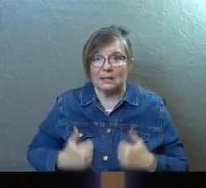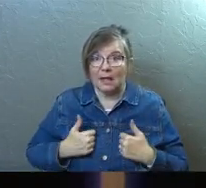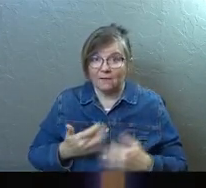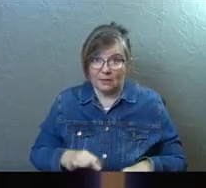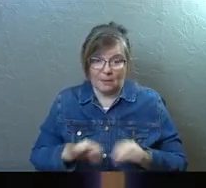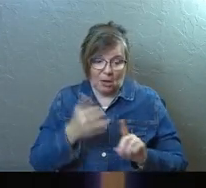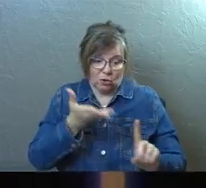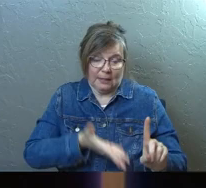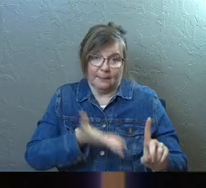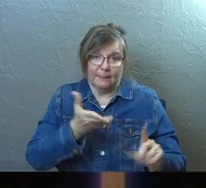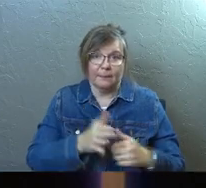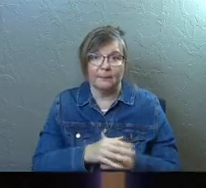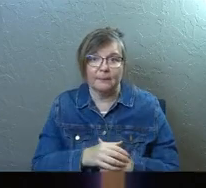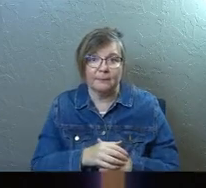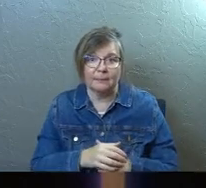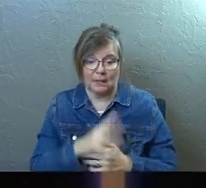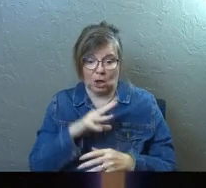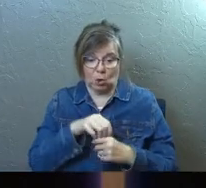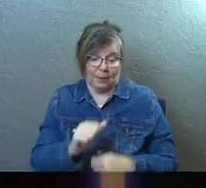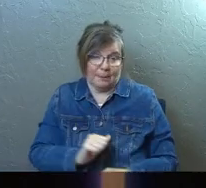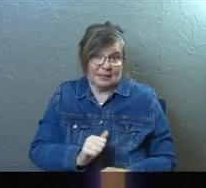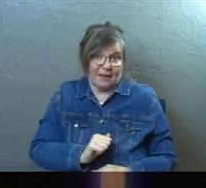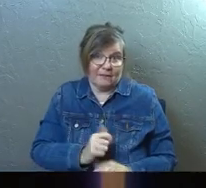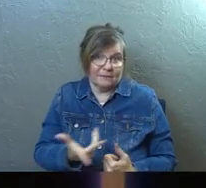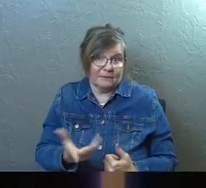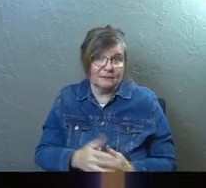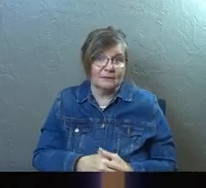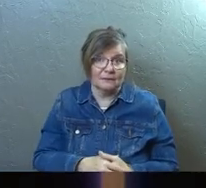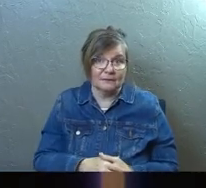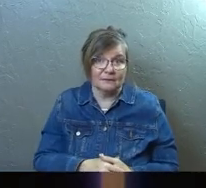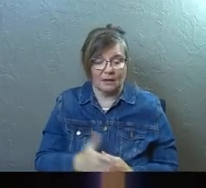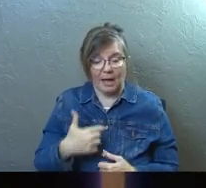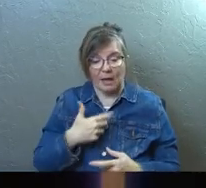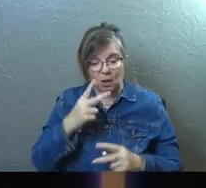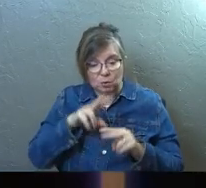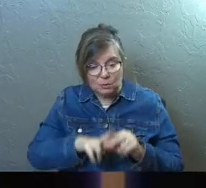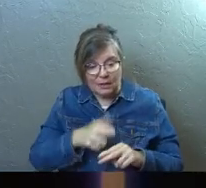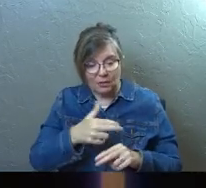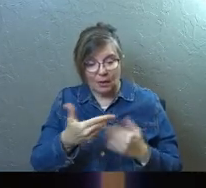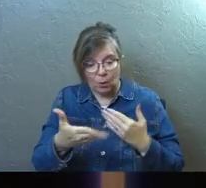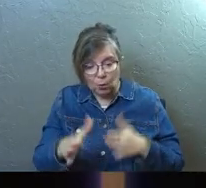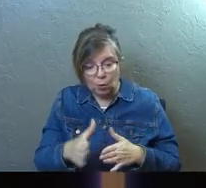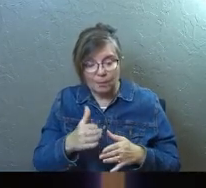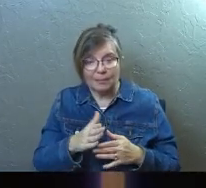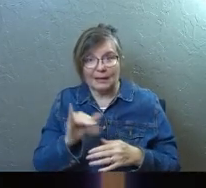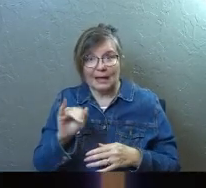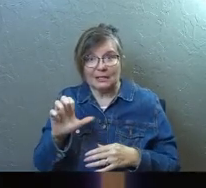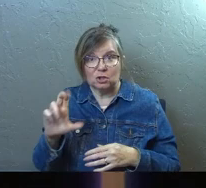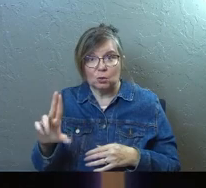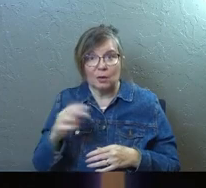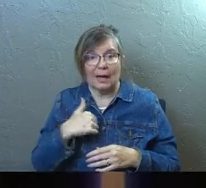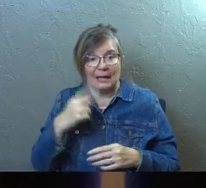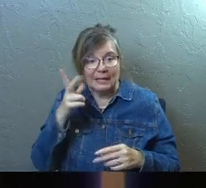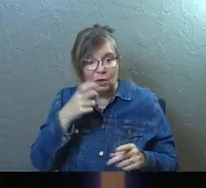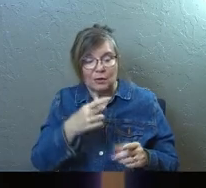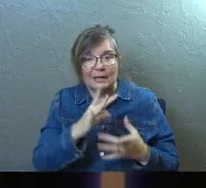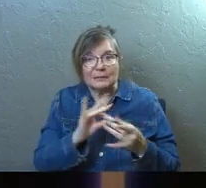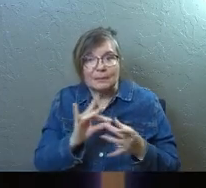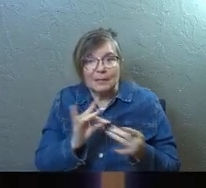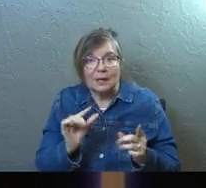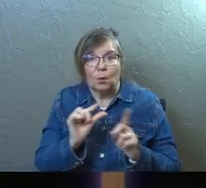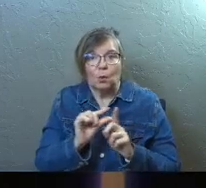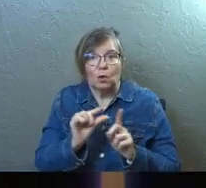life that mattered to him, including myself. I got to sit there in that room in the ICU and I got to hear him